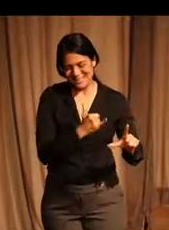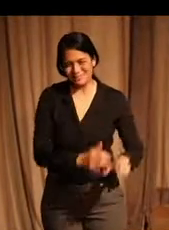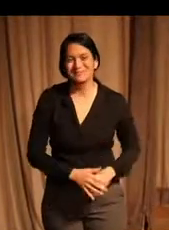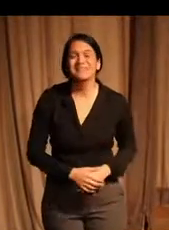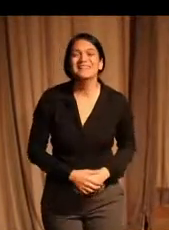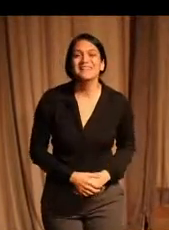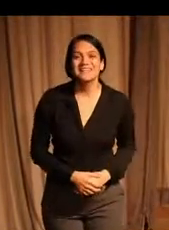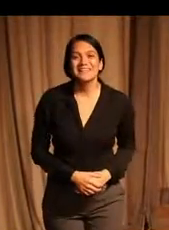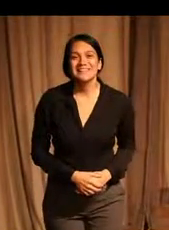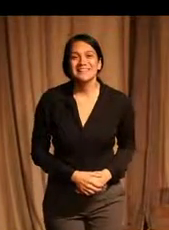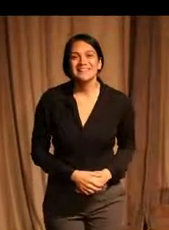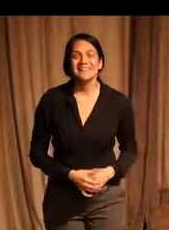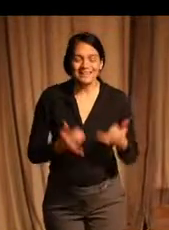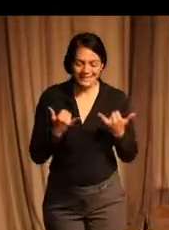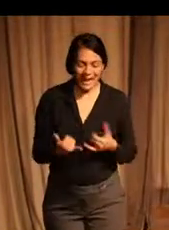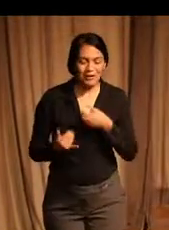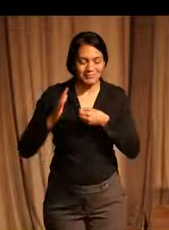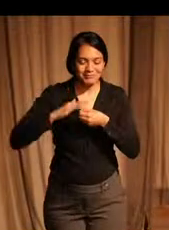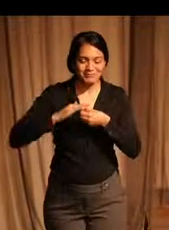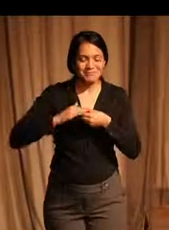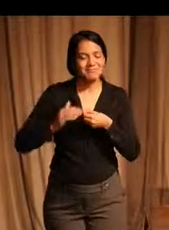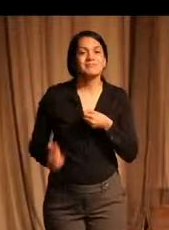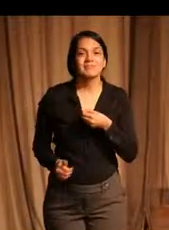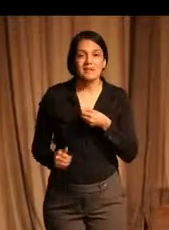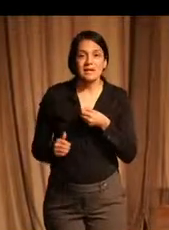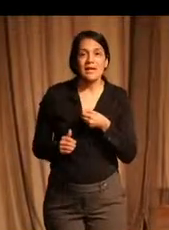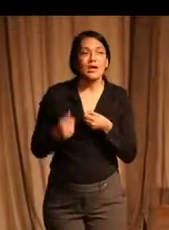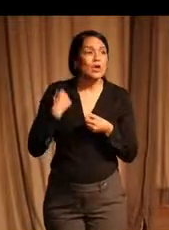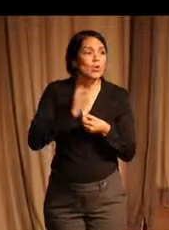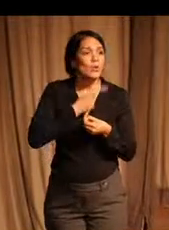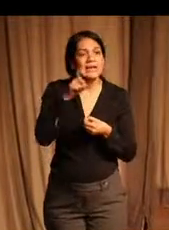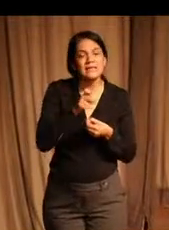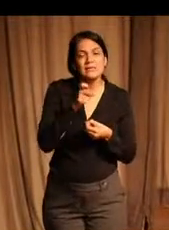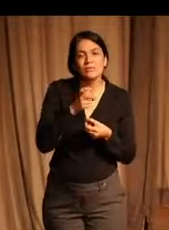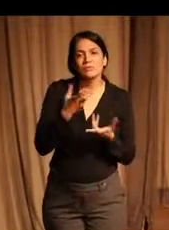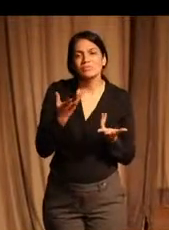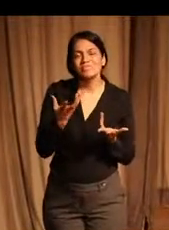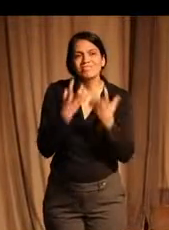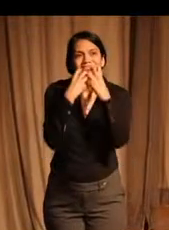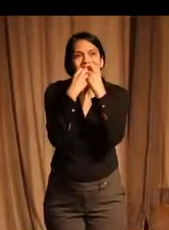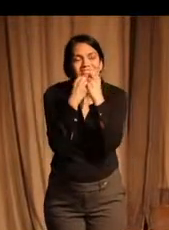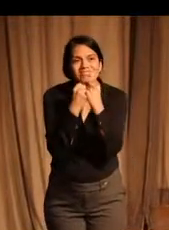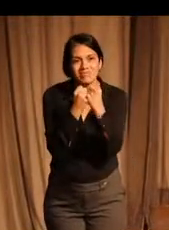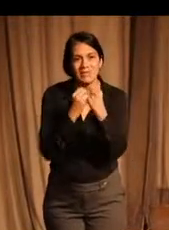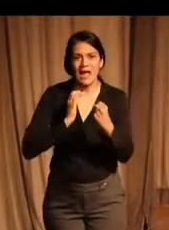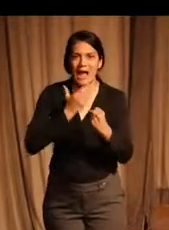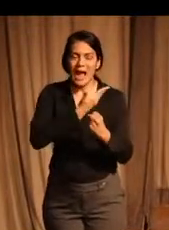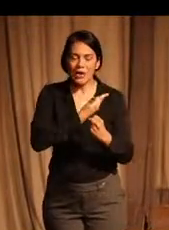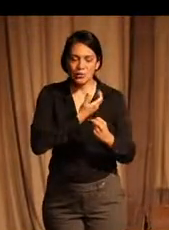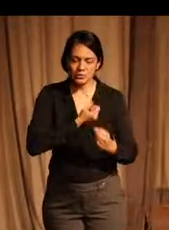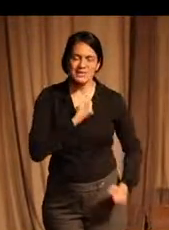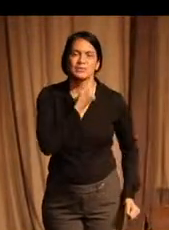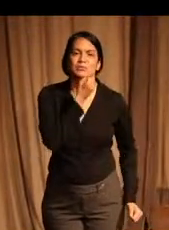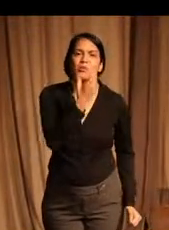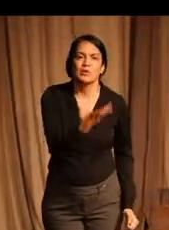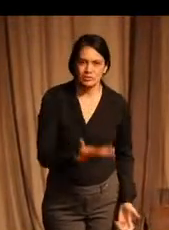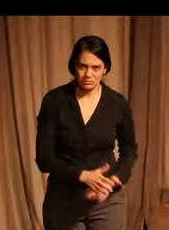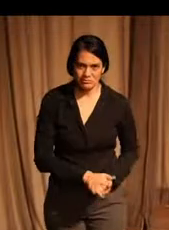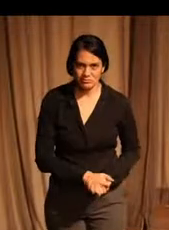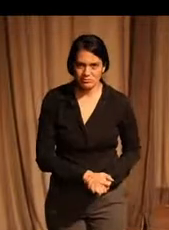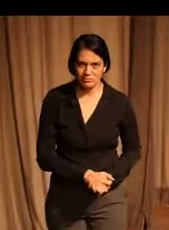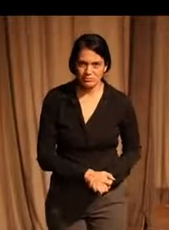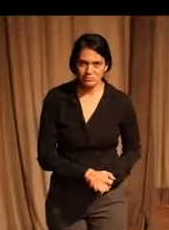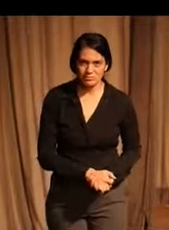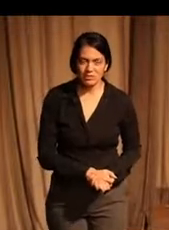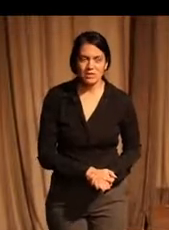thinking about how we take care of our voices, like as curators, how we sort